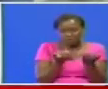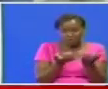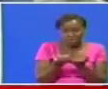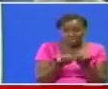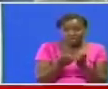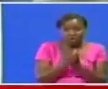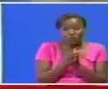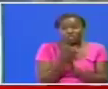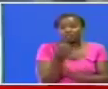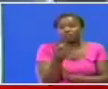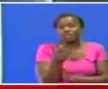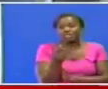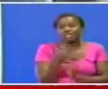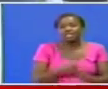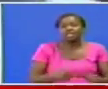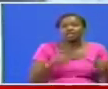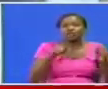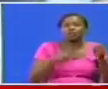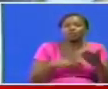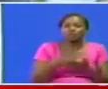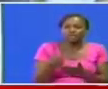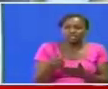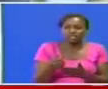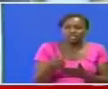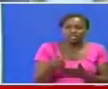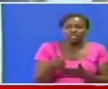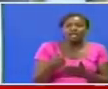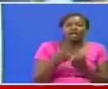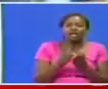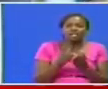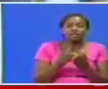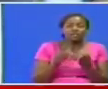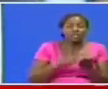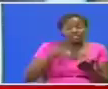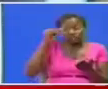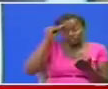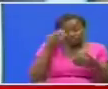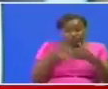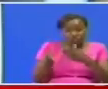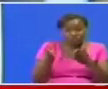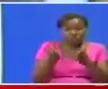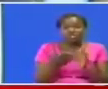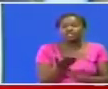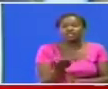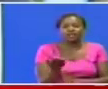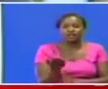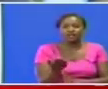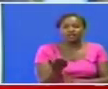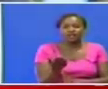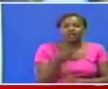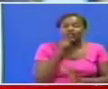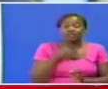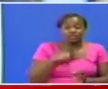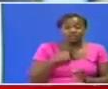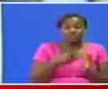money he made, he was able to provide me, his son, with the education opportunities that himself had never known. My father showed